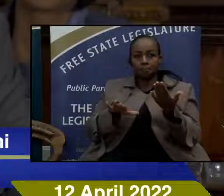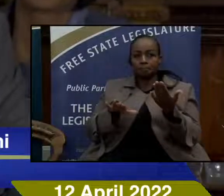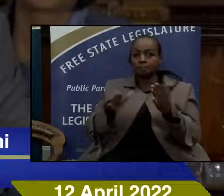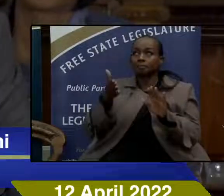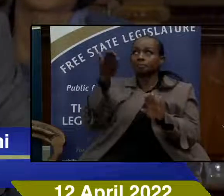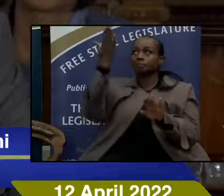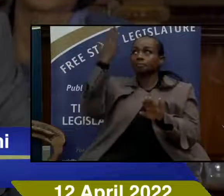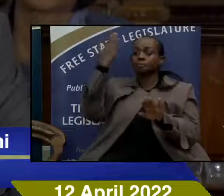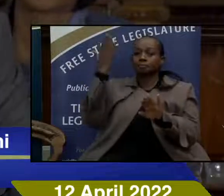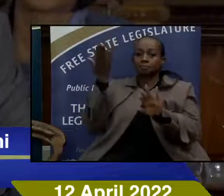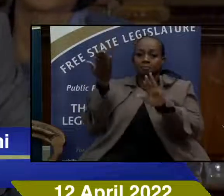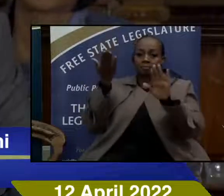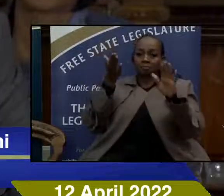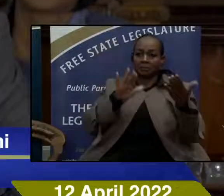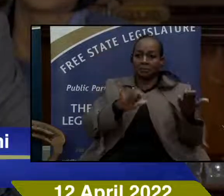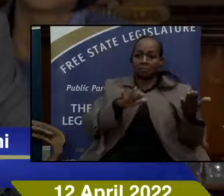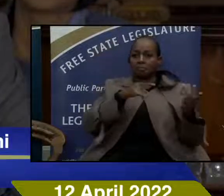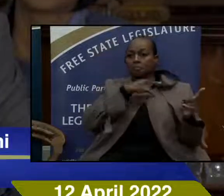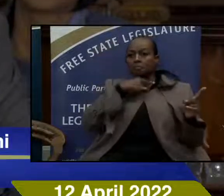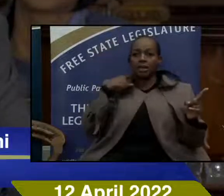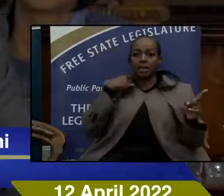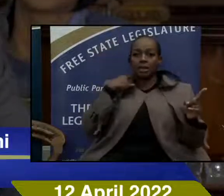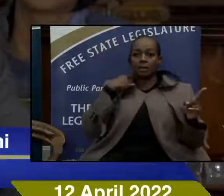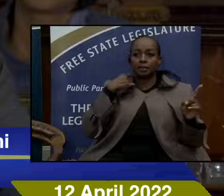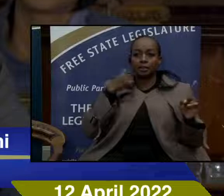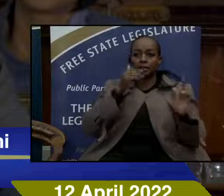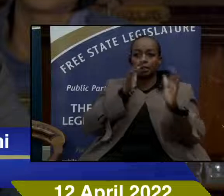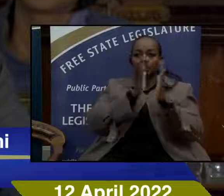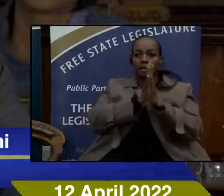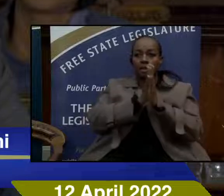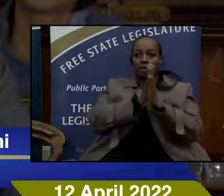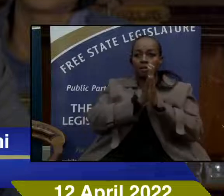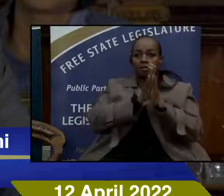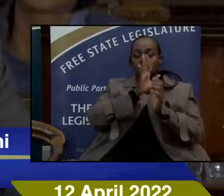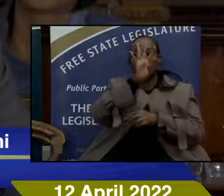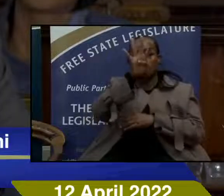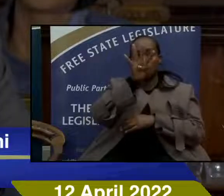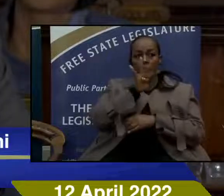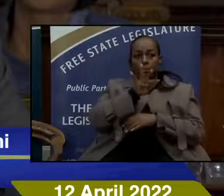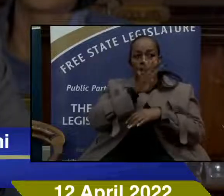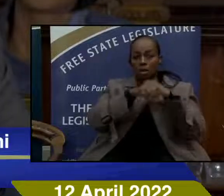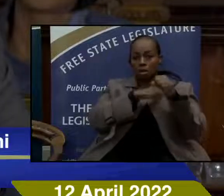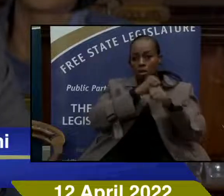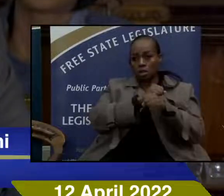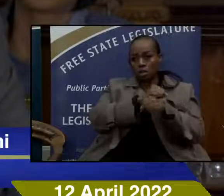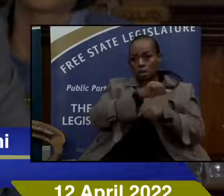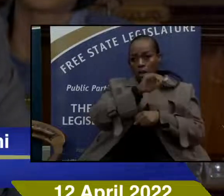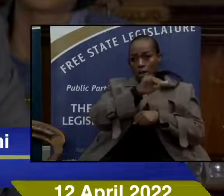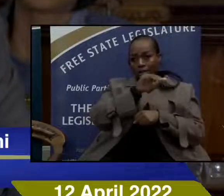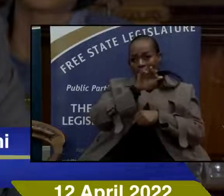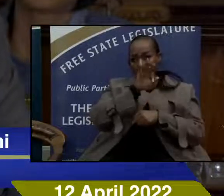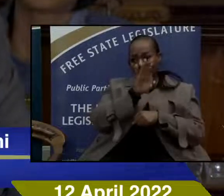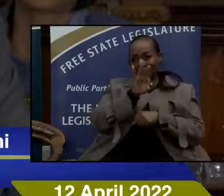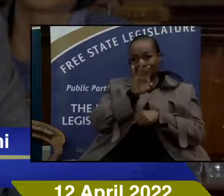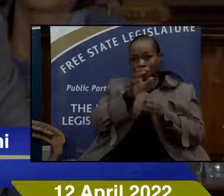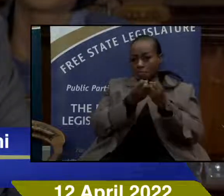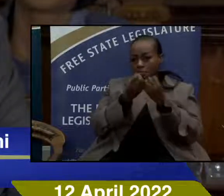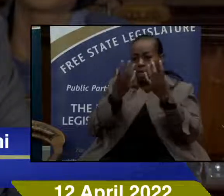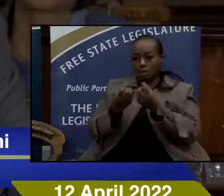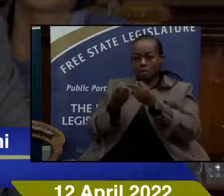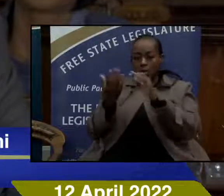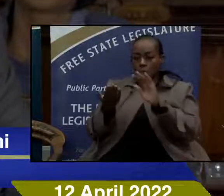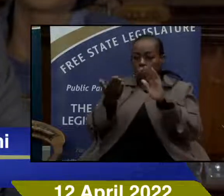brutally murdered on the 10th of April 1993, and many others who died